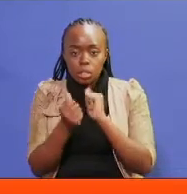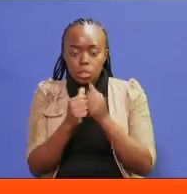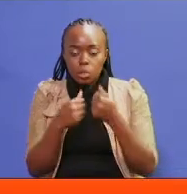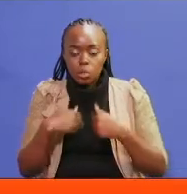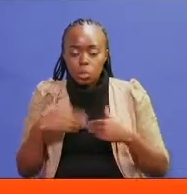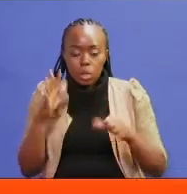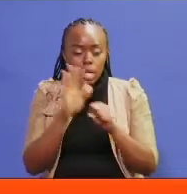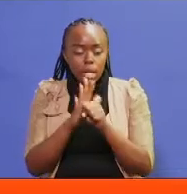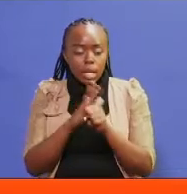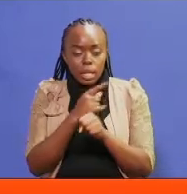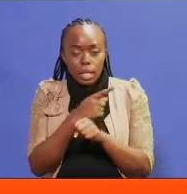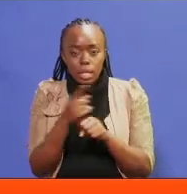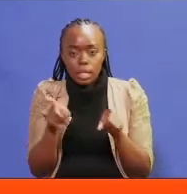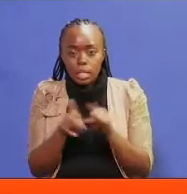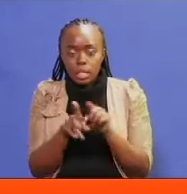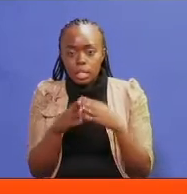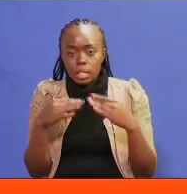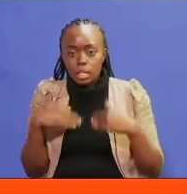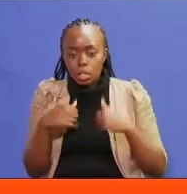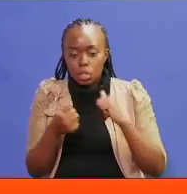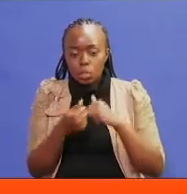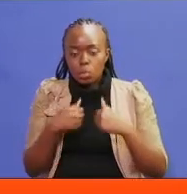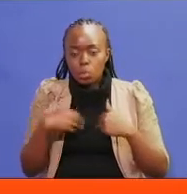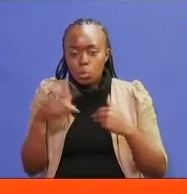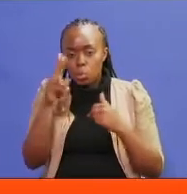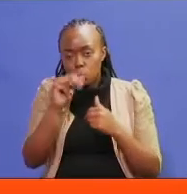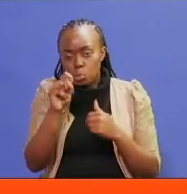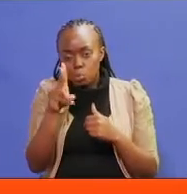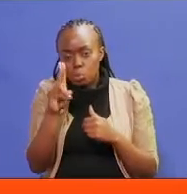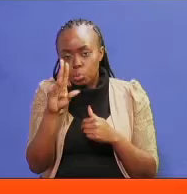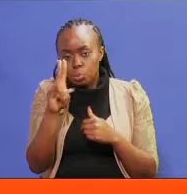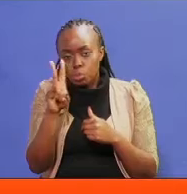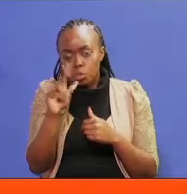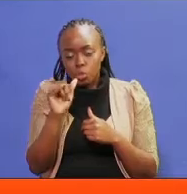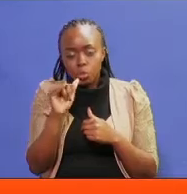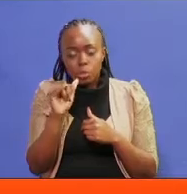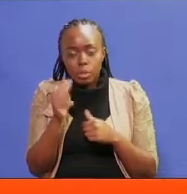hapa, tumepatana na madaktari wa Navy pamoja na